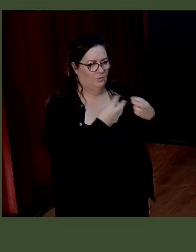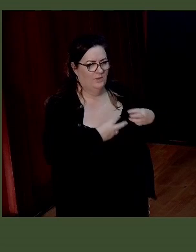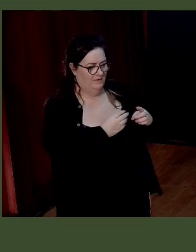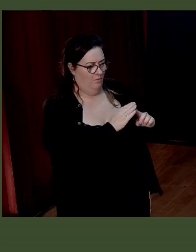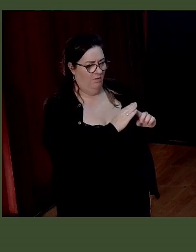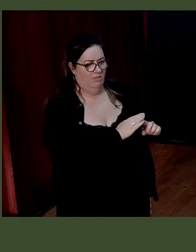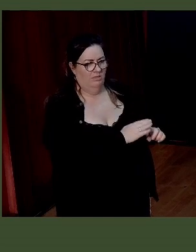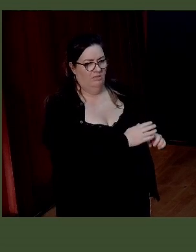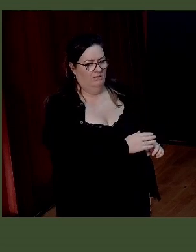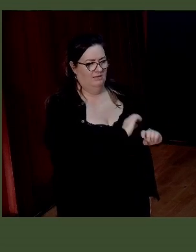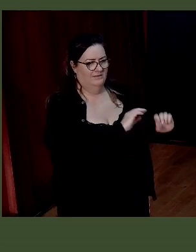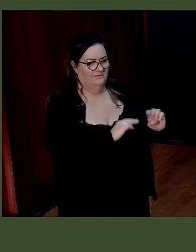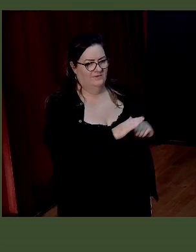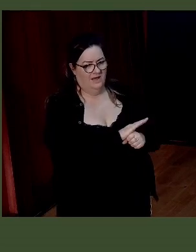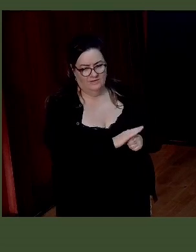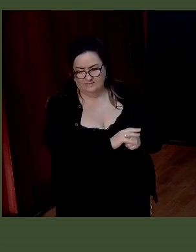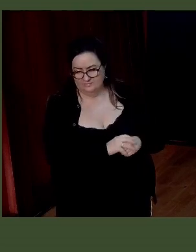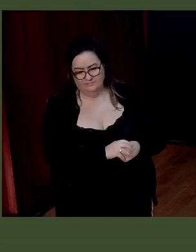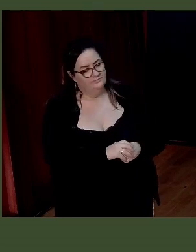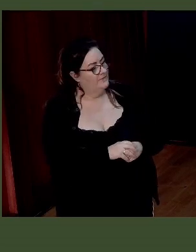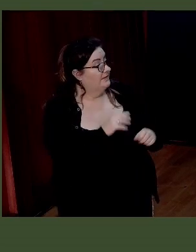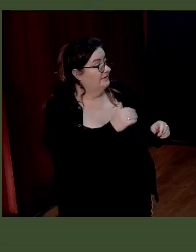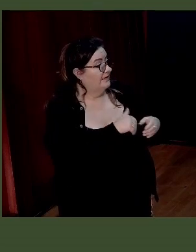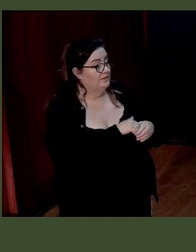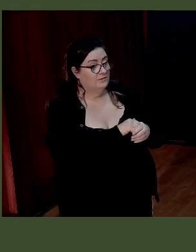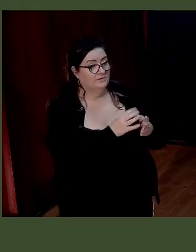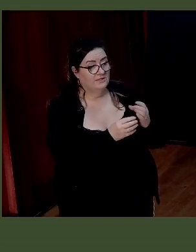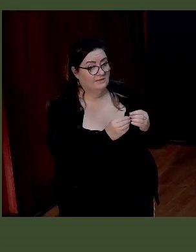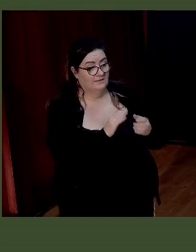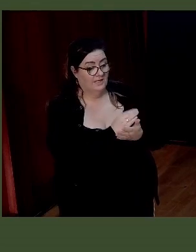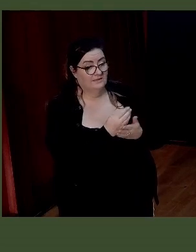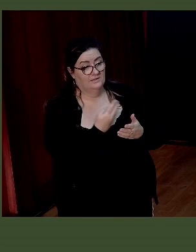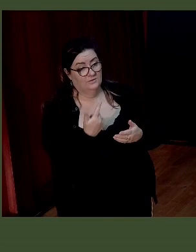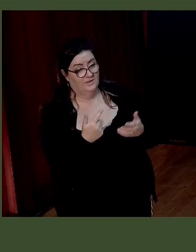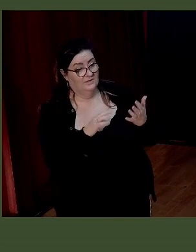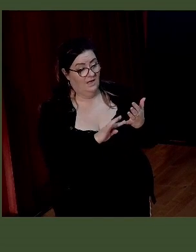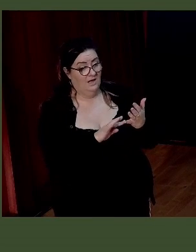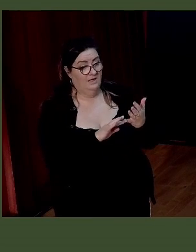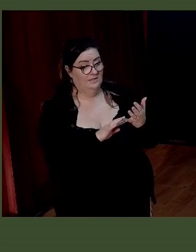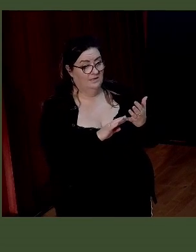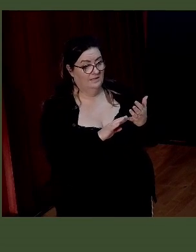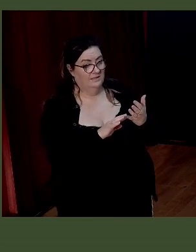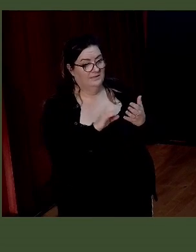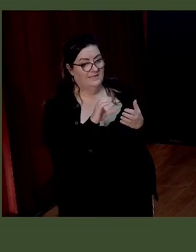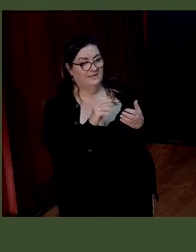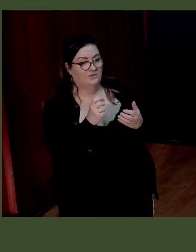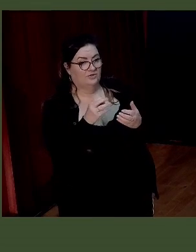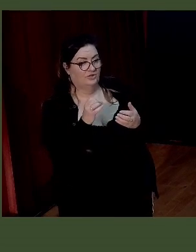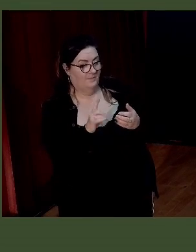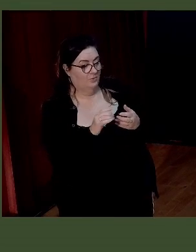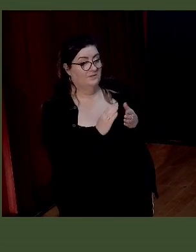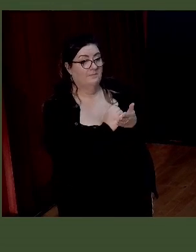various parts of the public realm. These include things like the 1929 Censorship of Publication Acts,